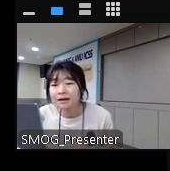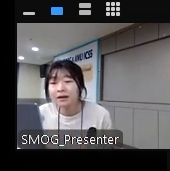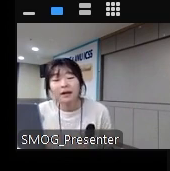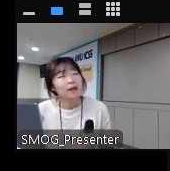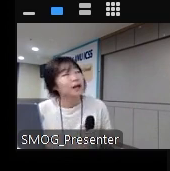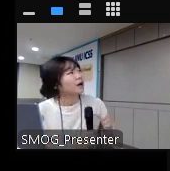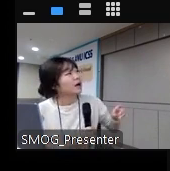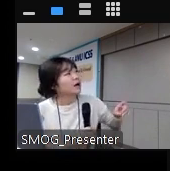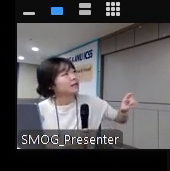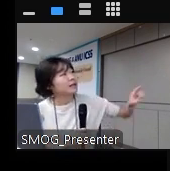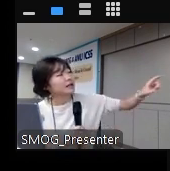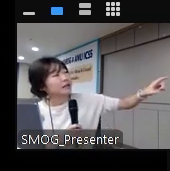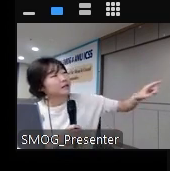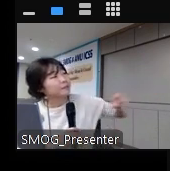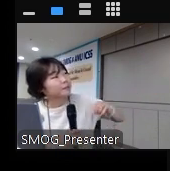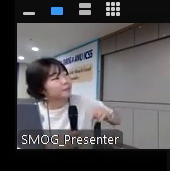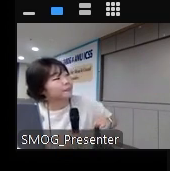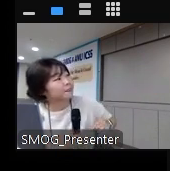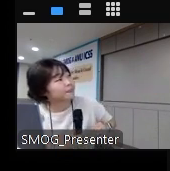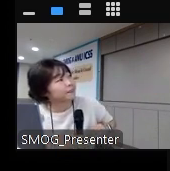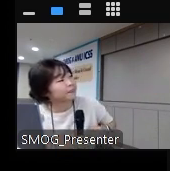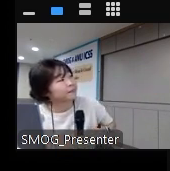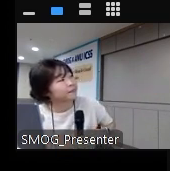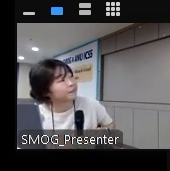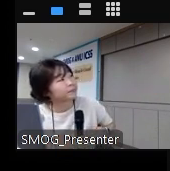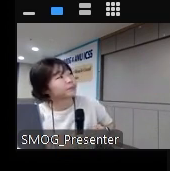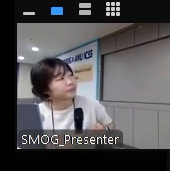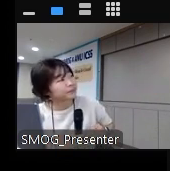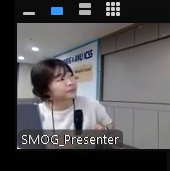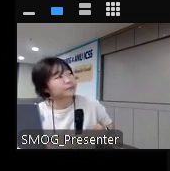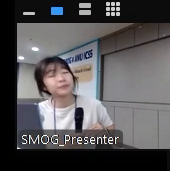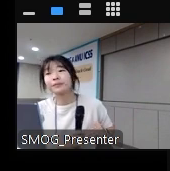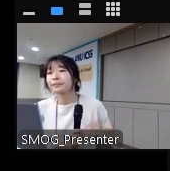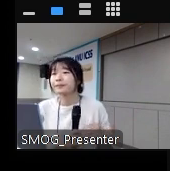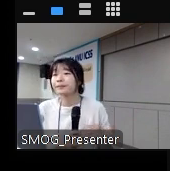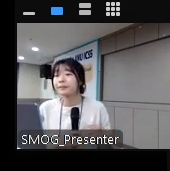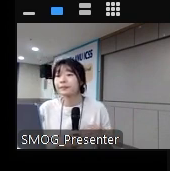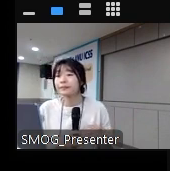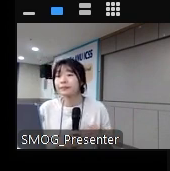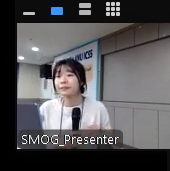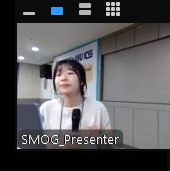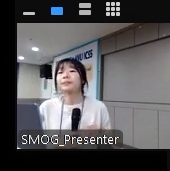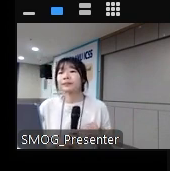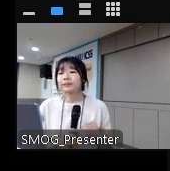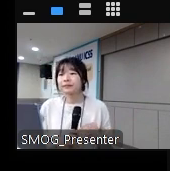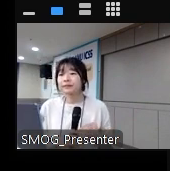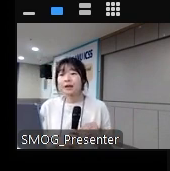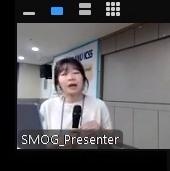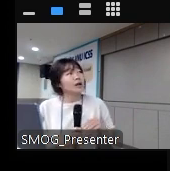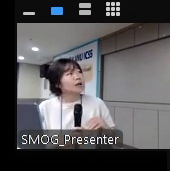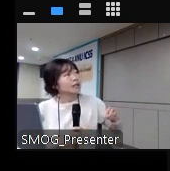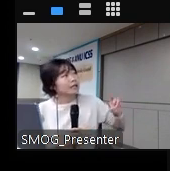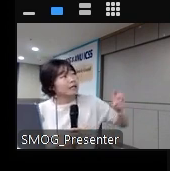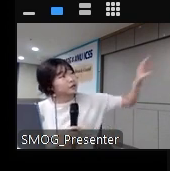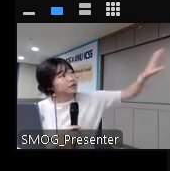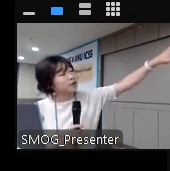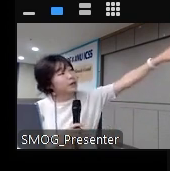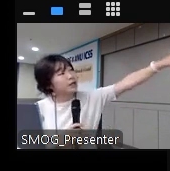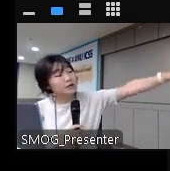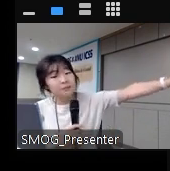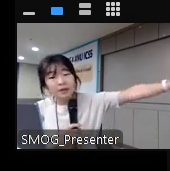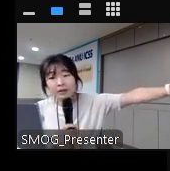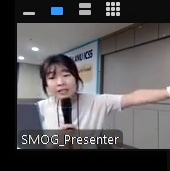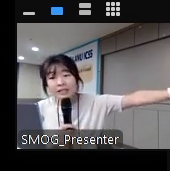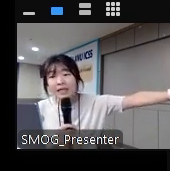story, right? And so there needs to be some disambiguation, and so they're prompted to use the marker to disambiguate them. So the one